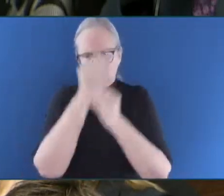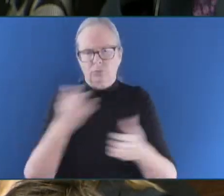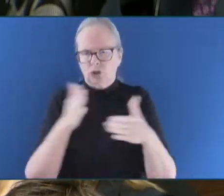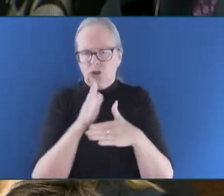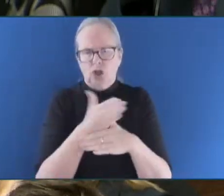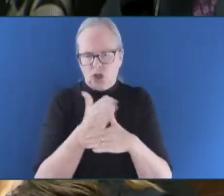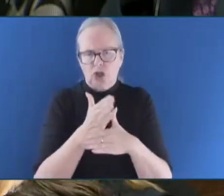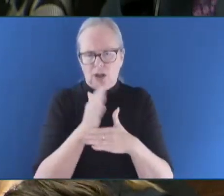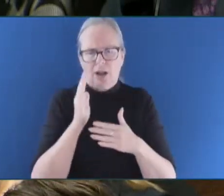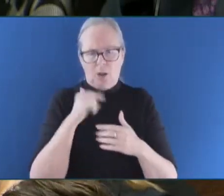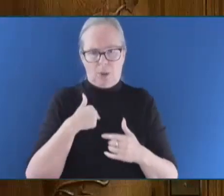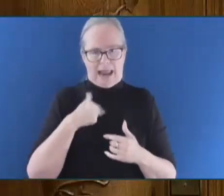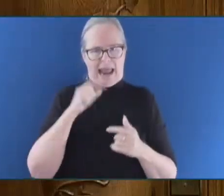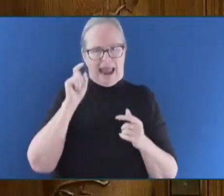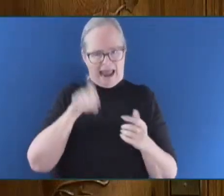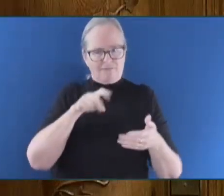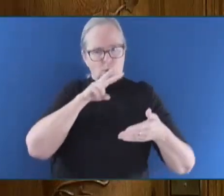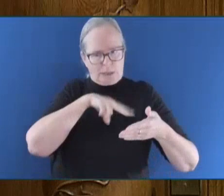at it.